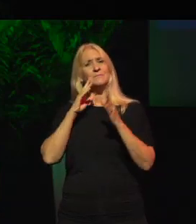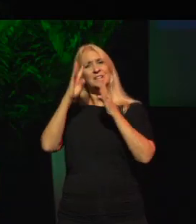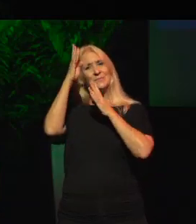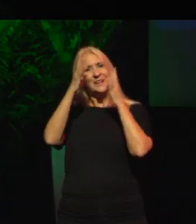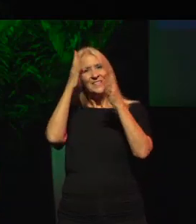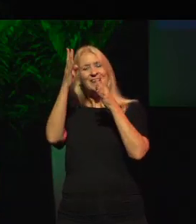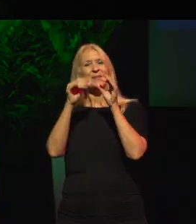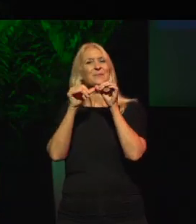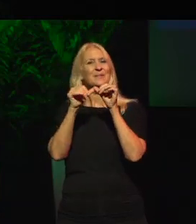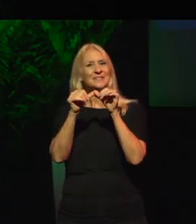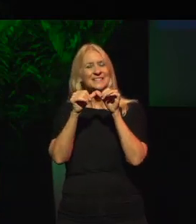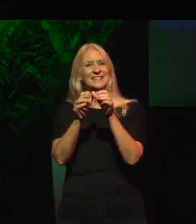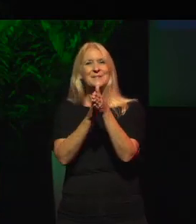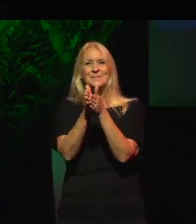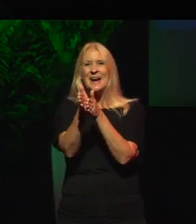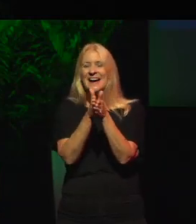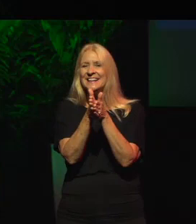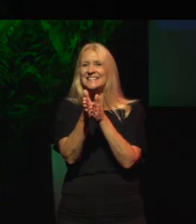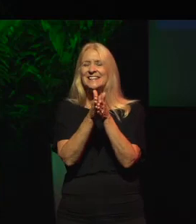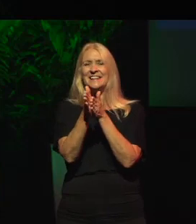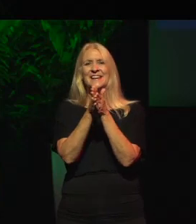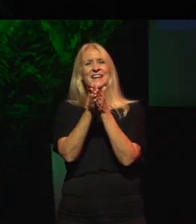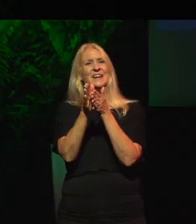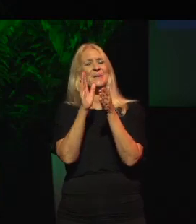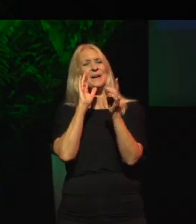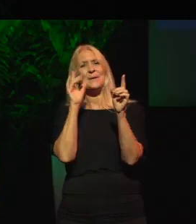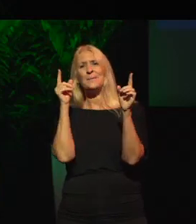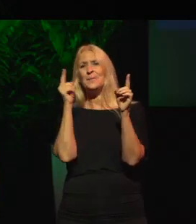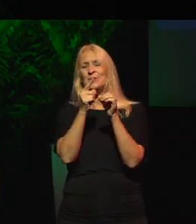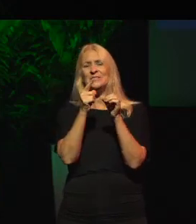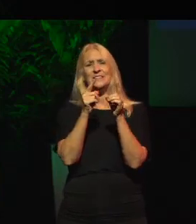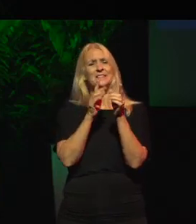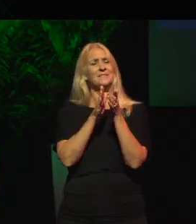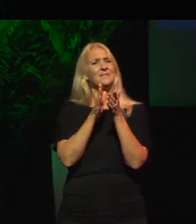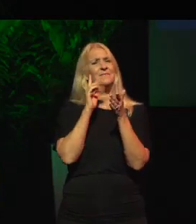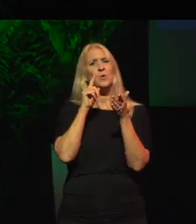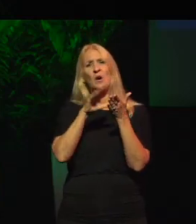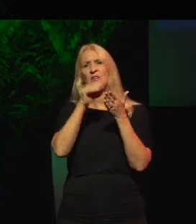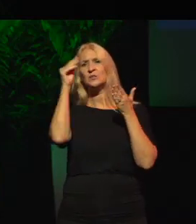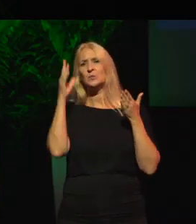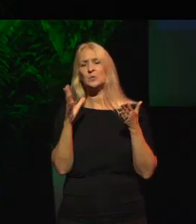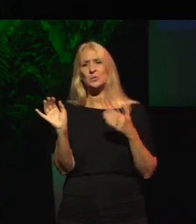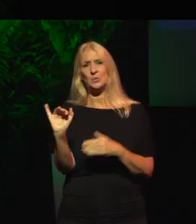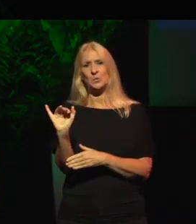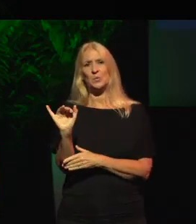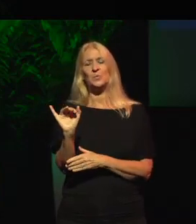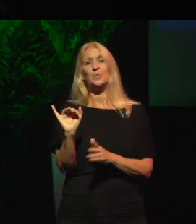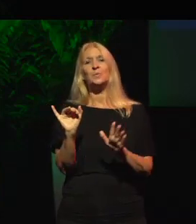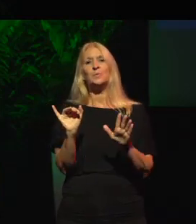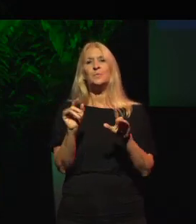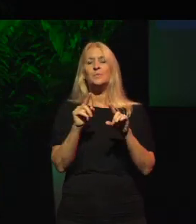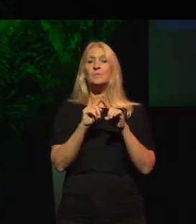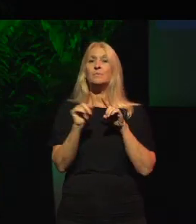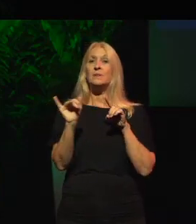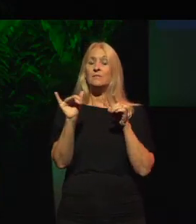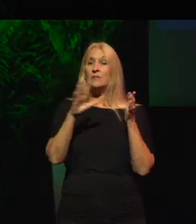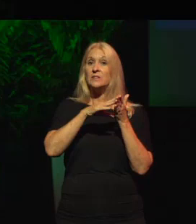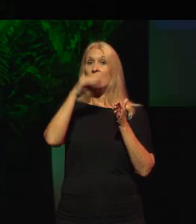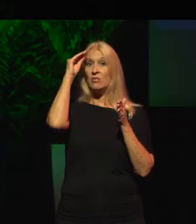persistent, passionate about our mission and the students that we served. This is also what I've learned this past